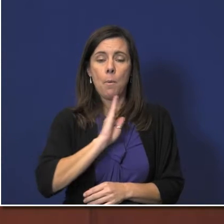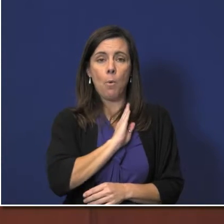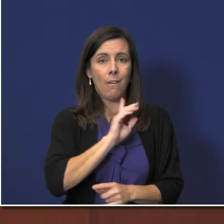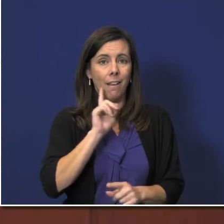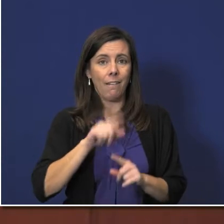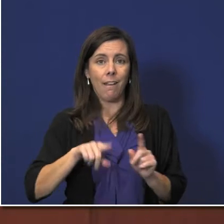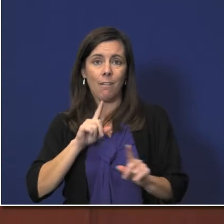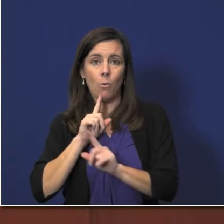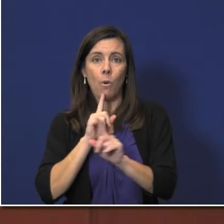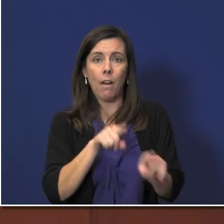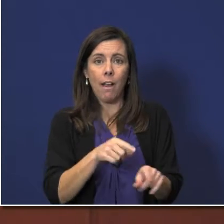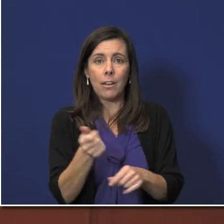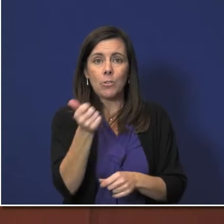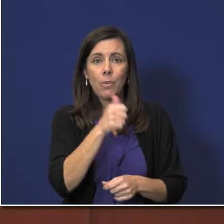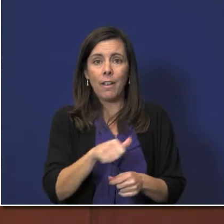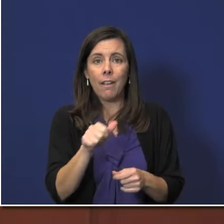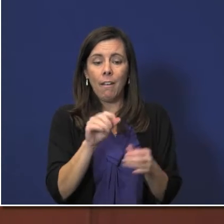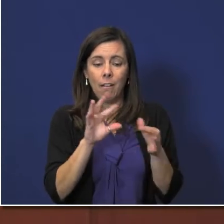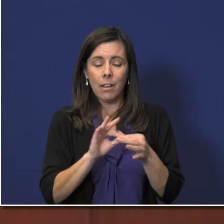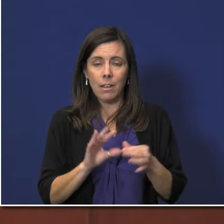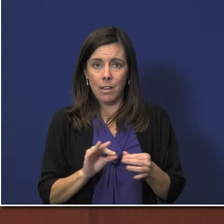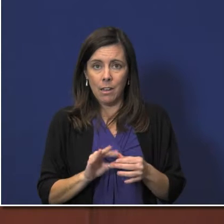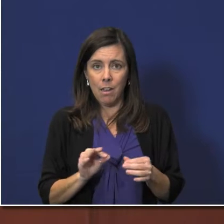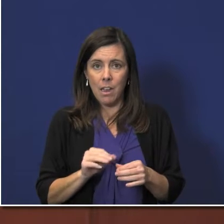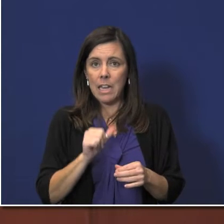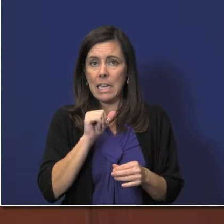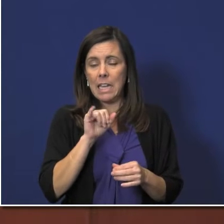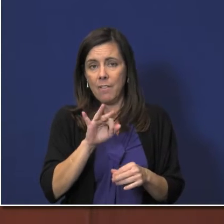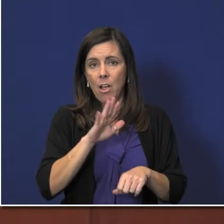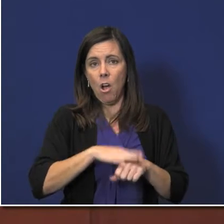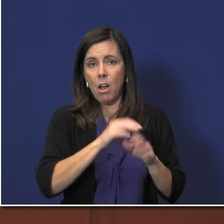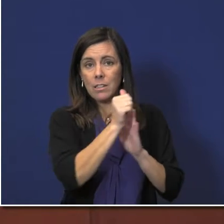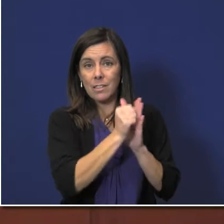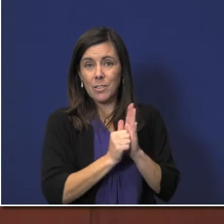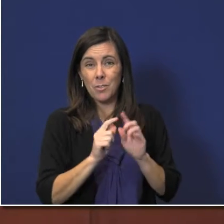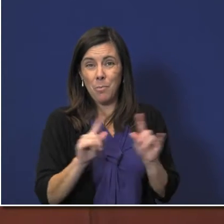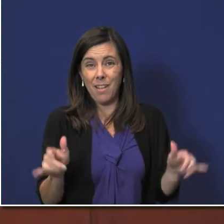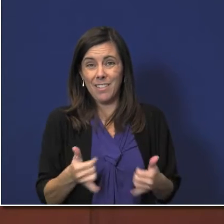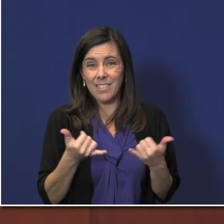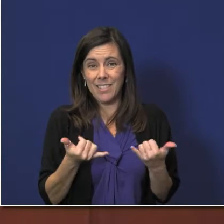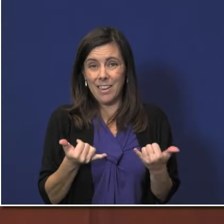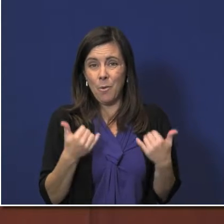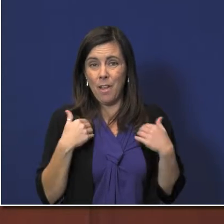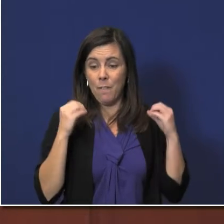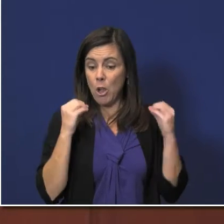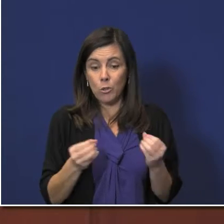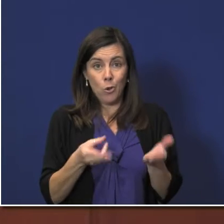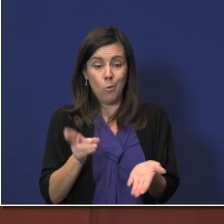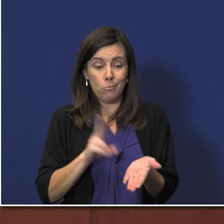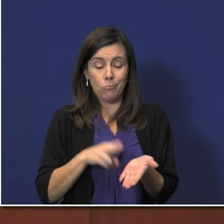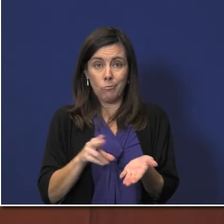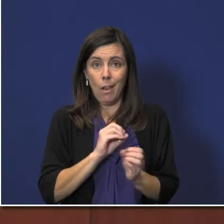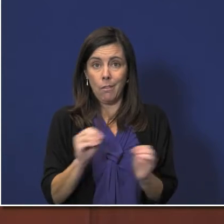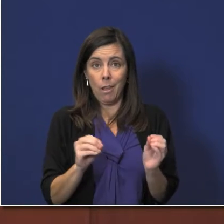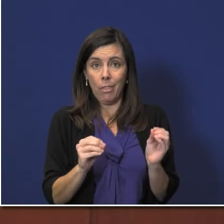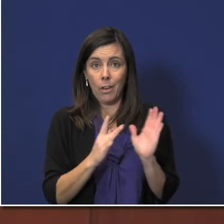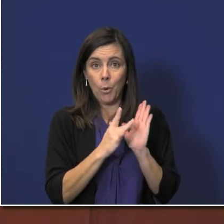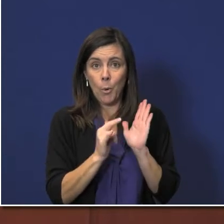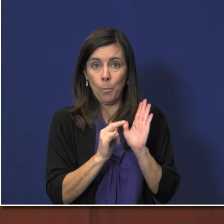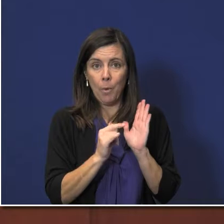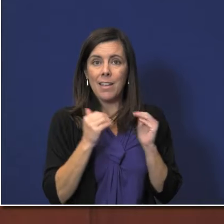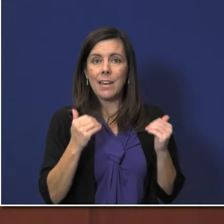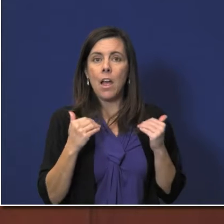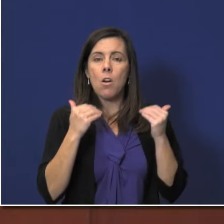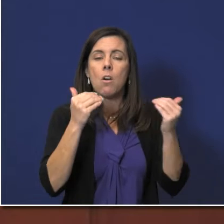the action item portion of the agenda. Tonight we have no one signed up to speak. We will now proceed with the